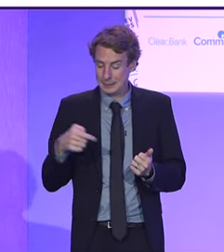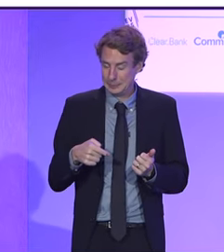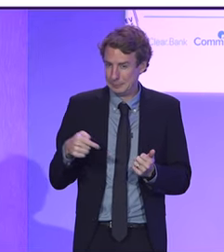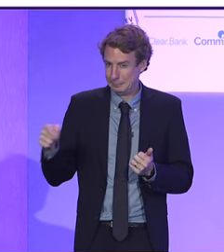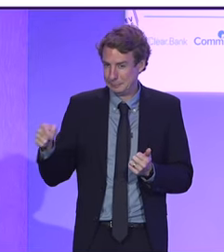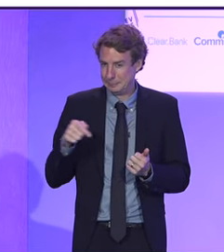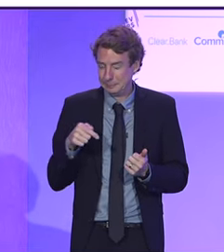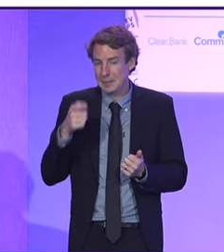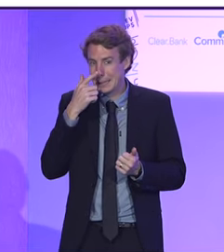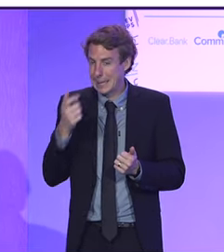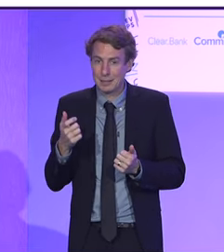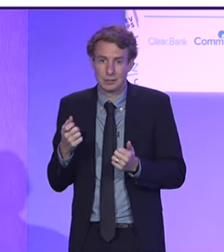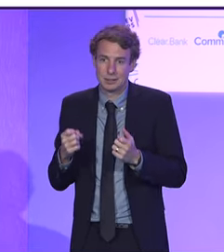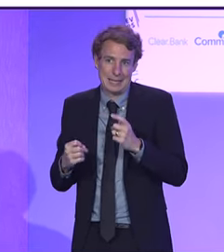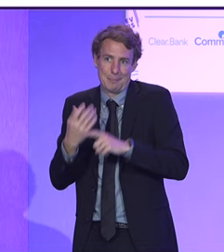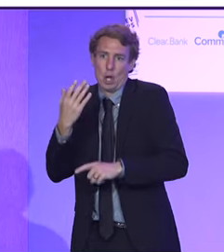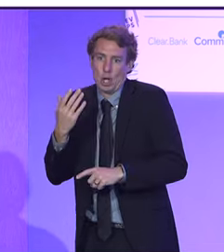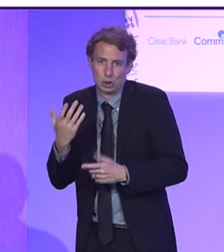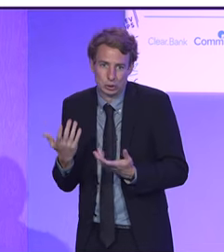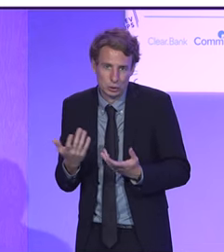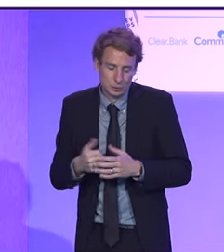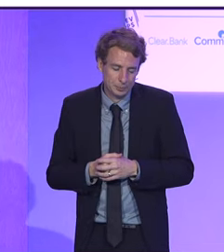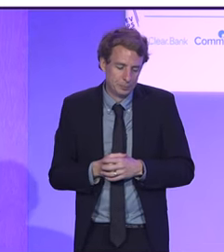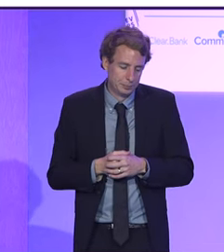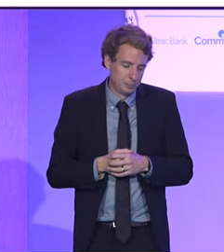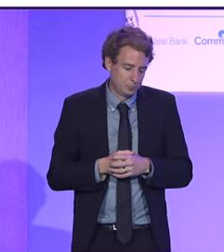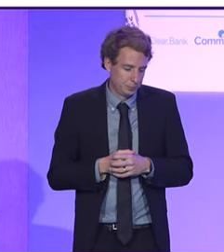emerges from the system. Let me just take my notes if I have anything.